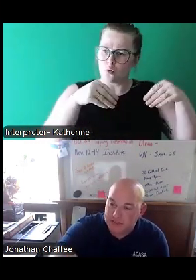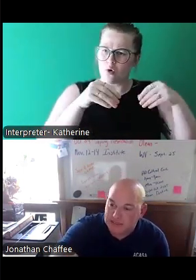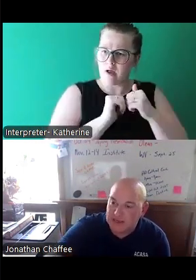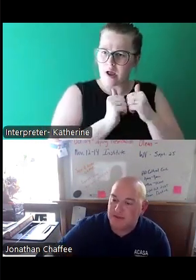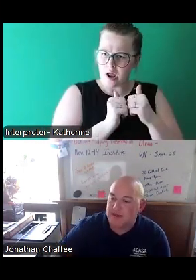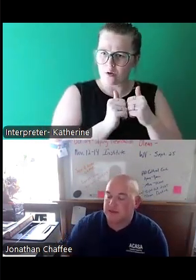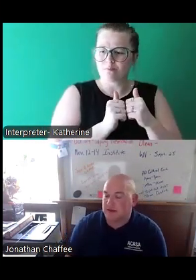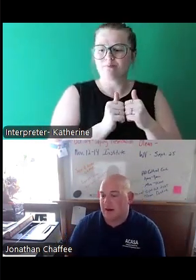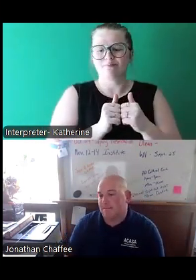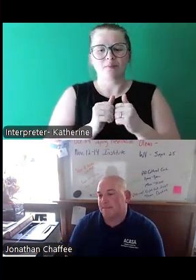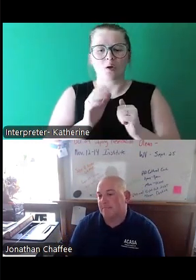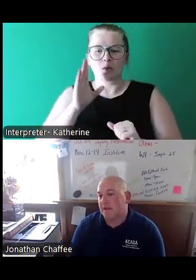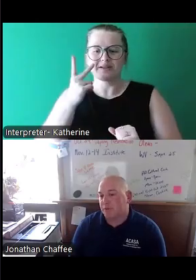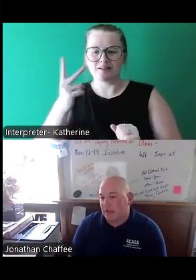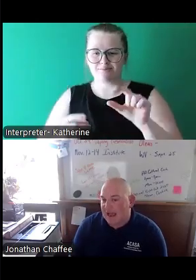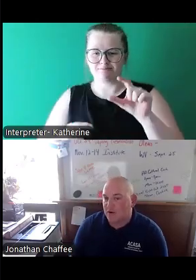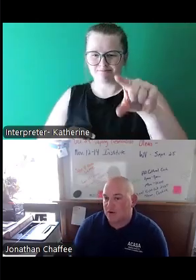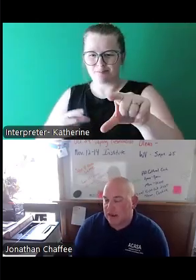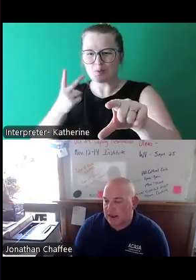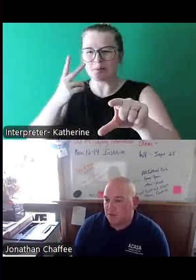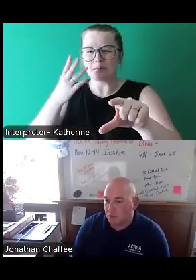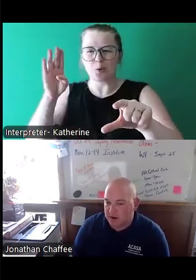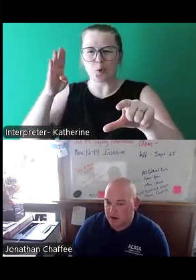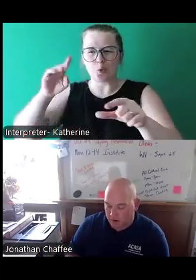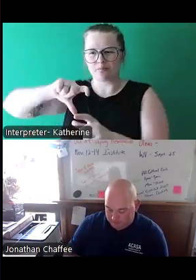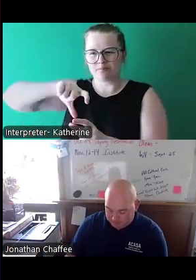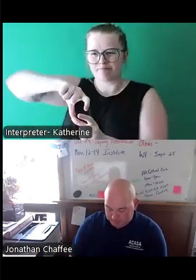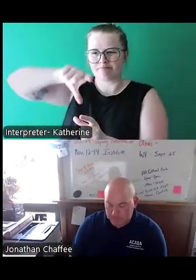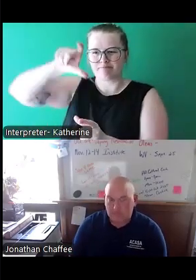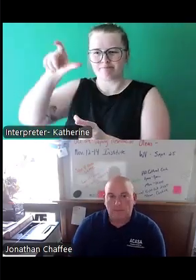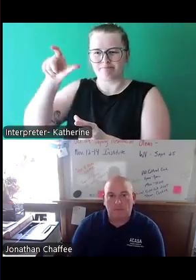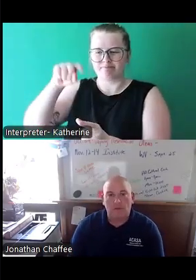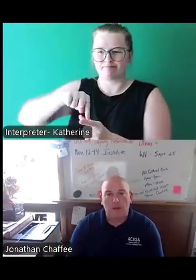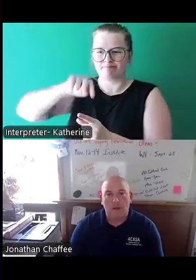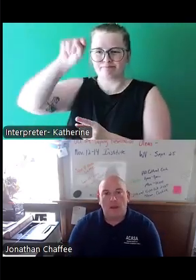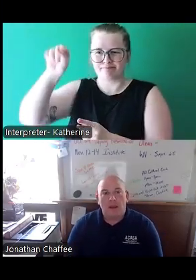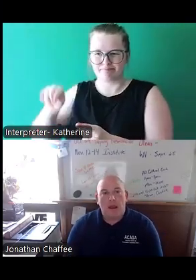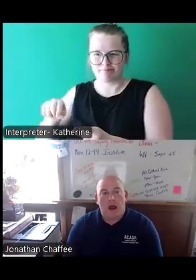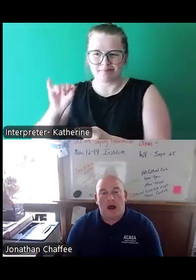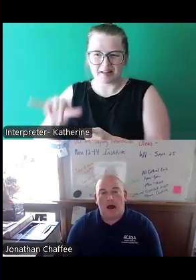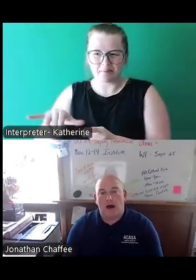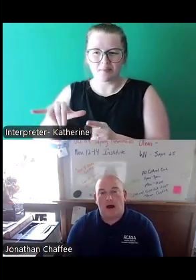you will see this placard in the window.